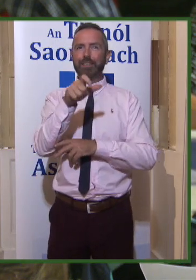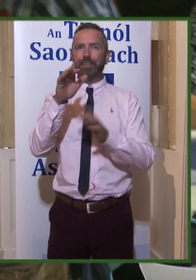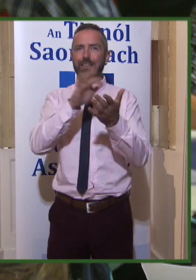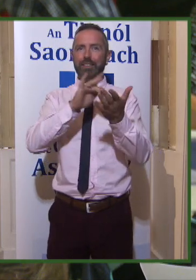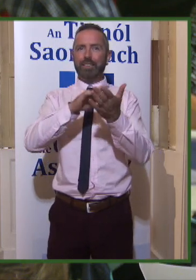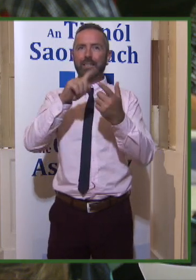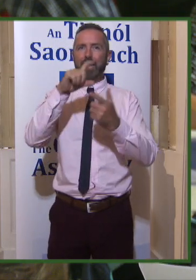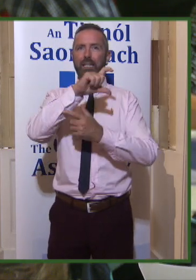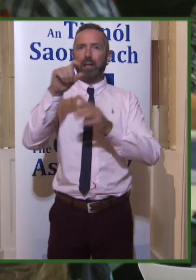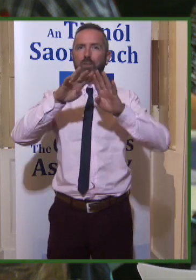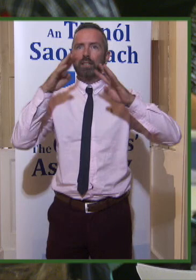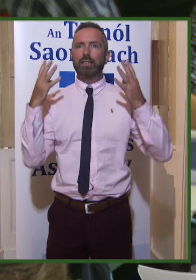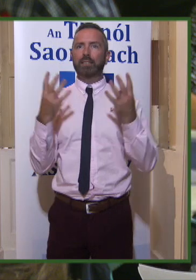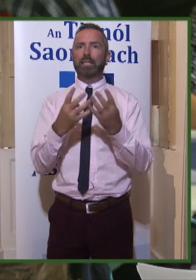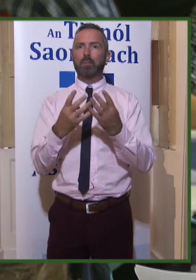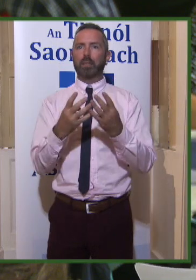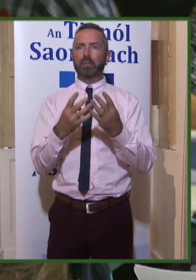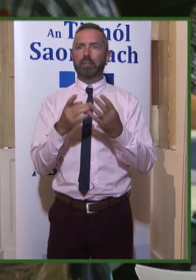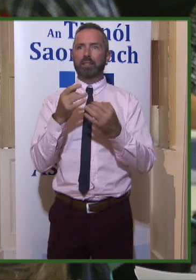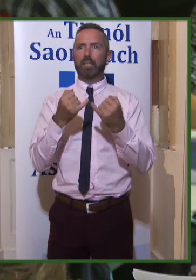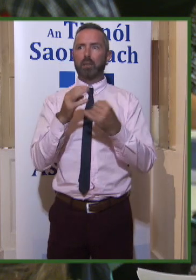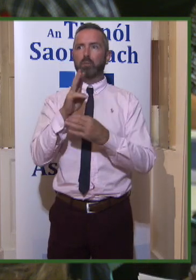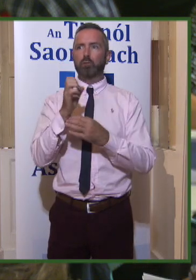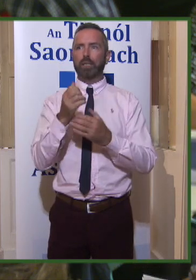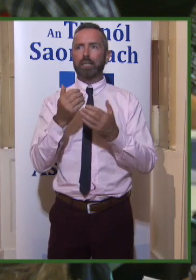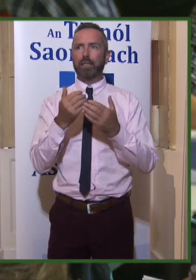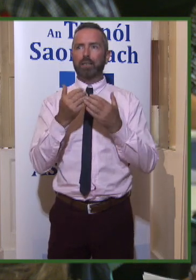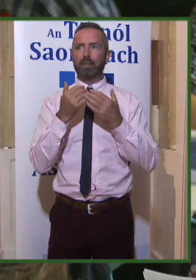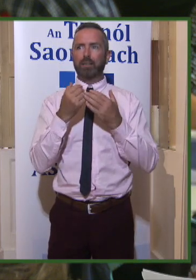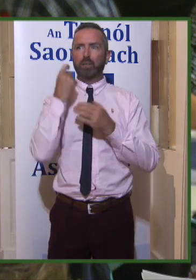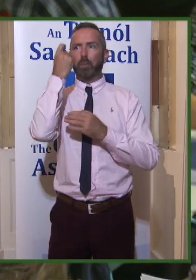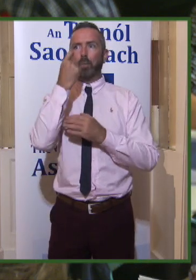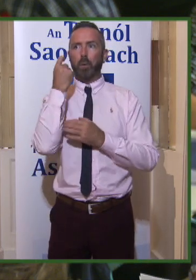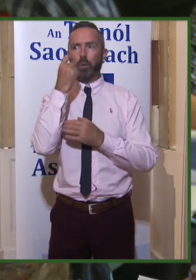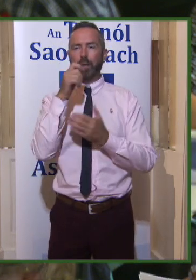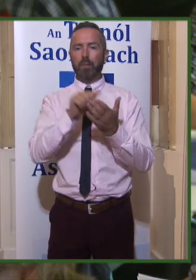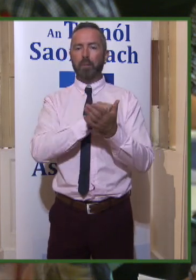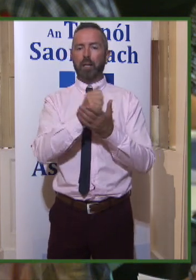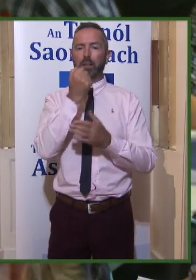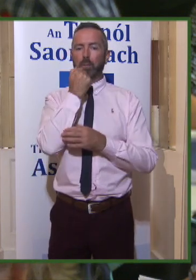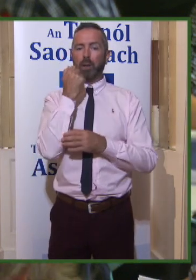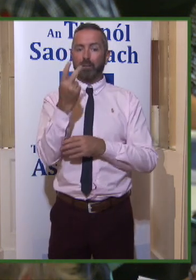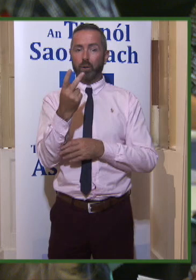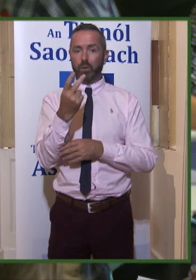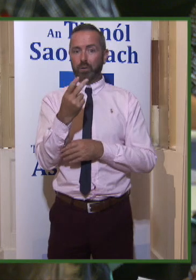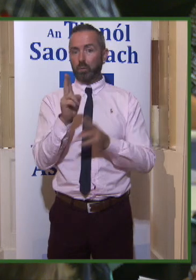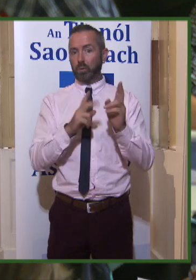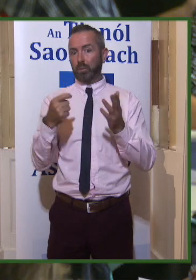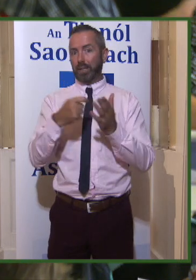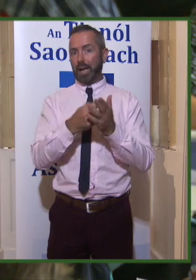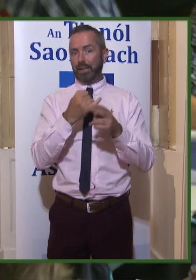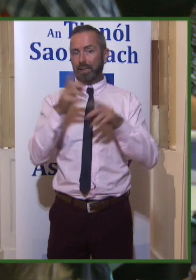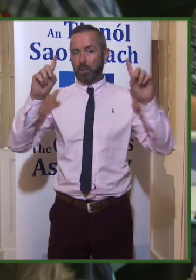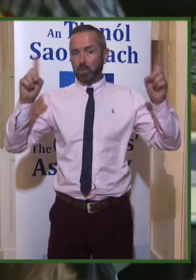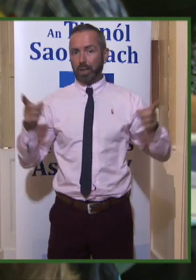Assembly, almost presupposes the result of ballot number 4. So thought perhaps we should add in brackets,